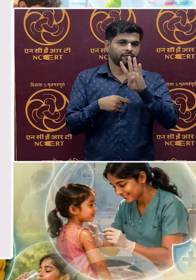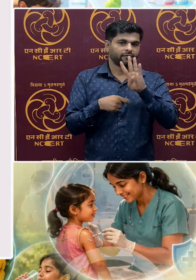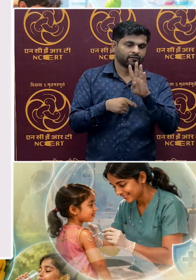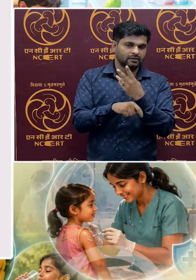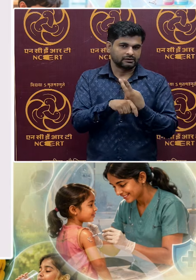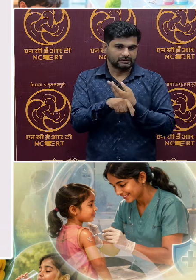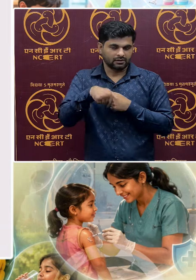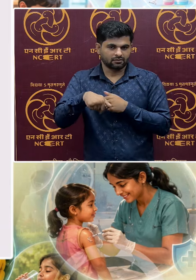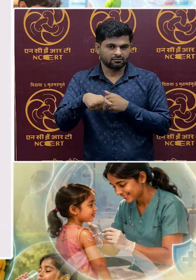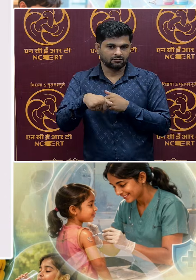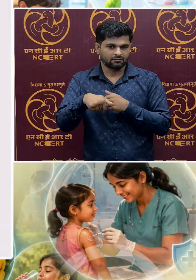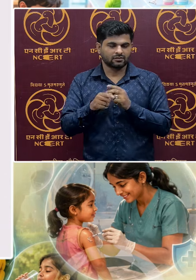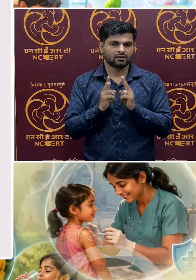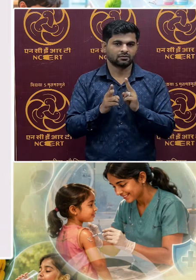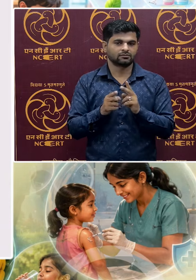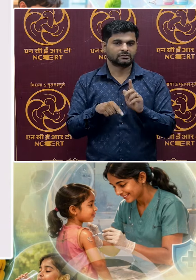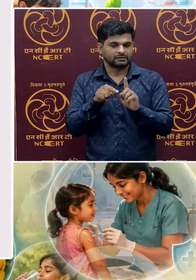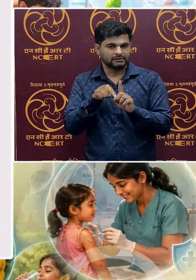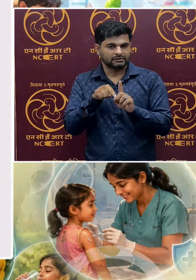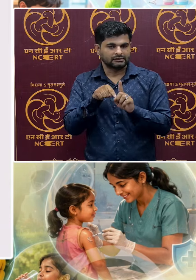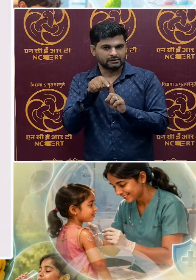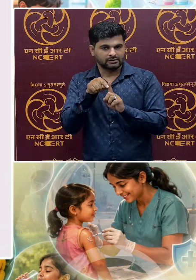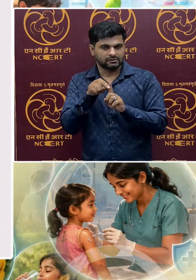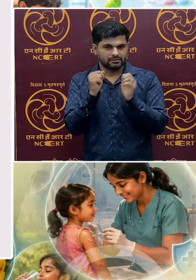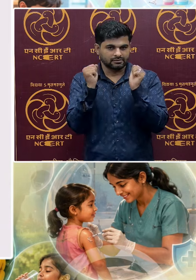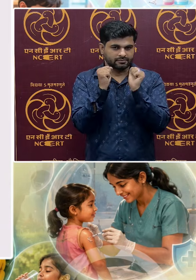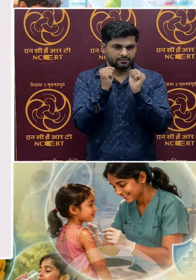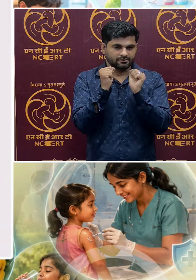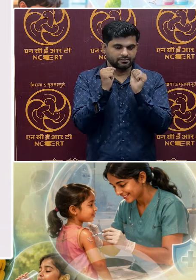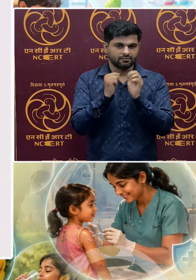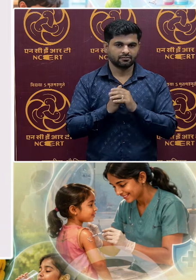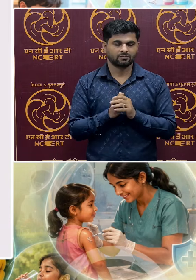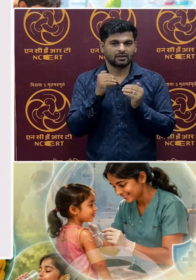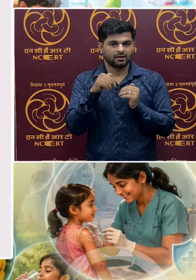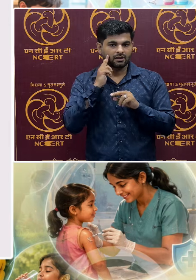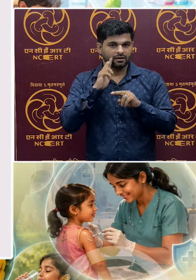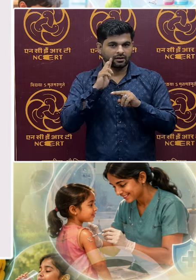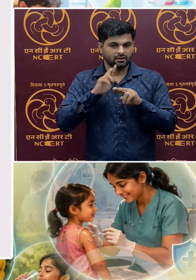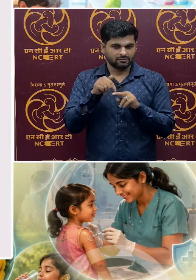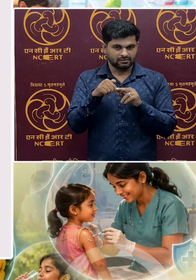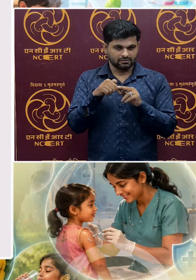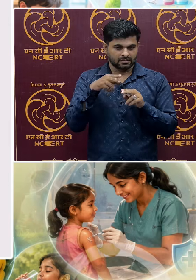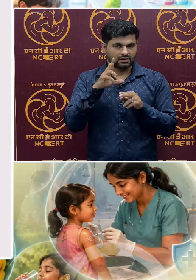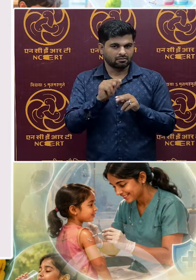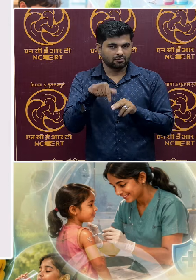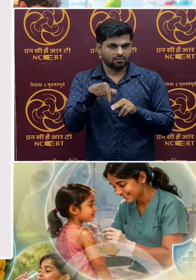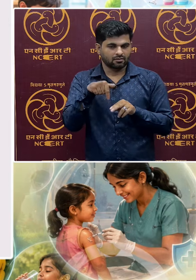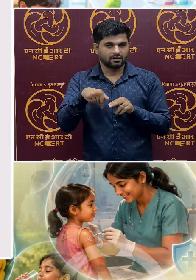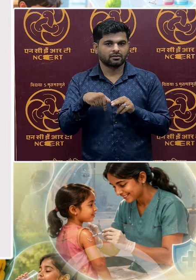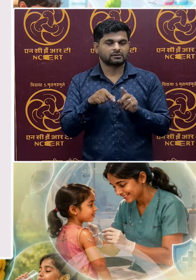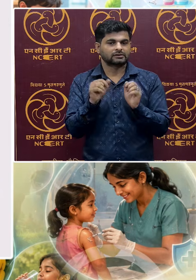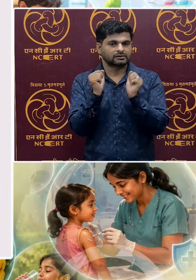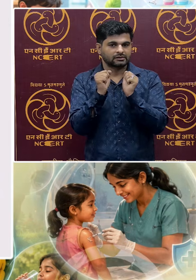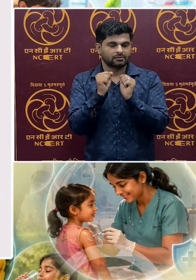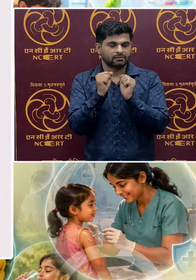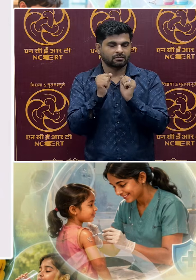a very temporary thing, a very temporary discomfort. And it is nothing in compared to the benefits that the child is going